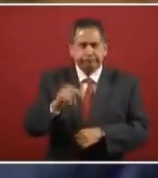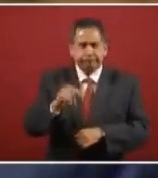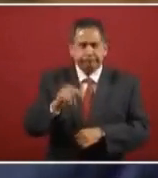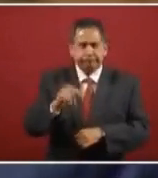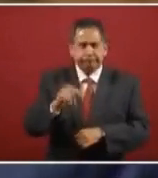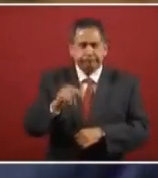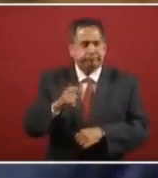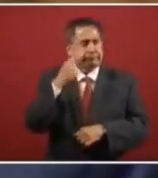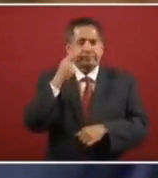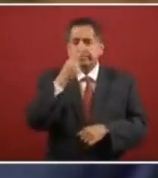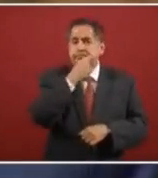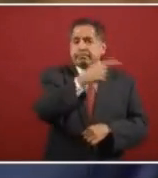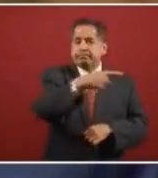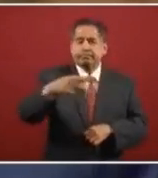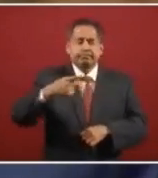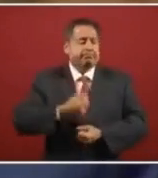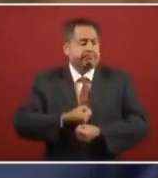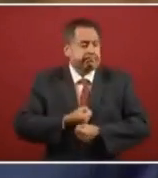election